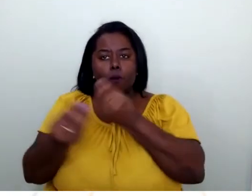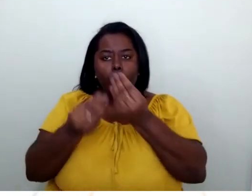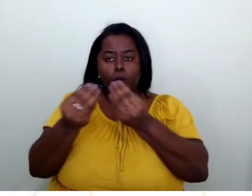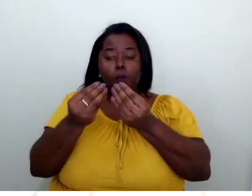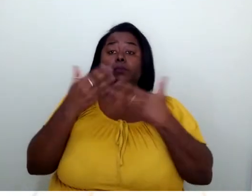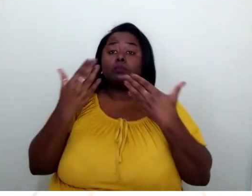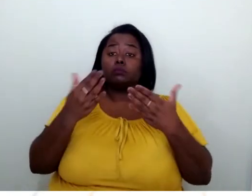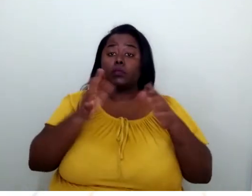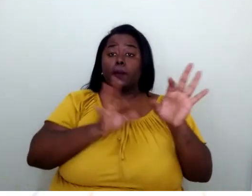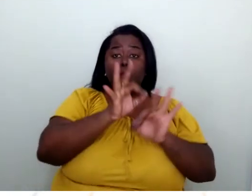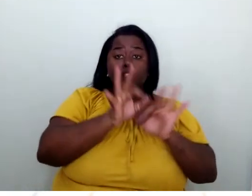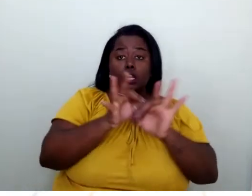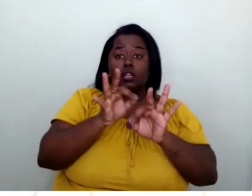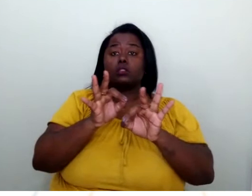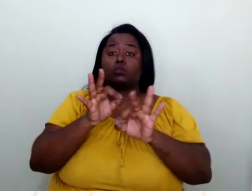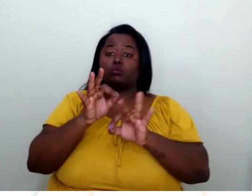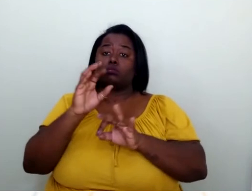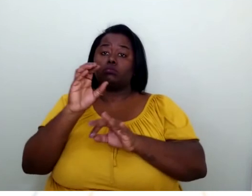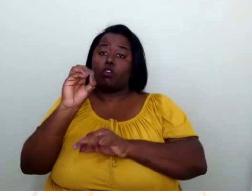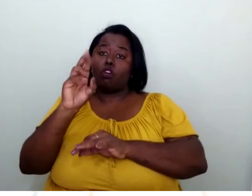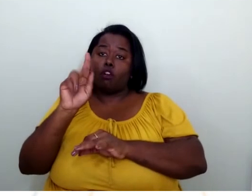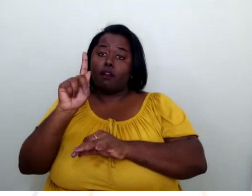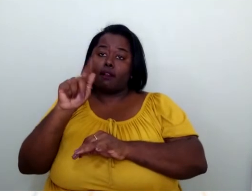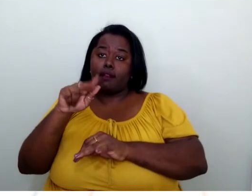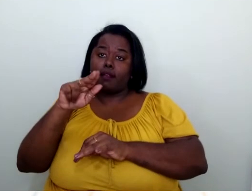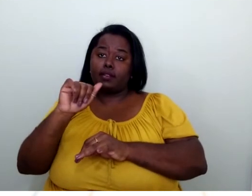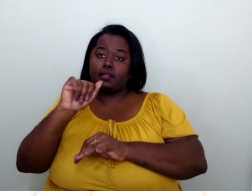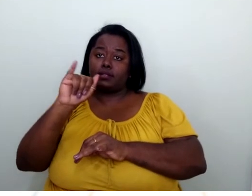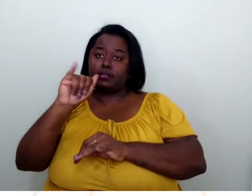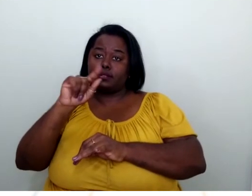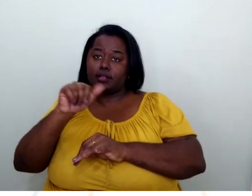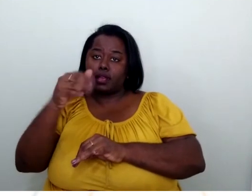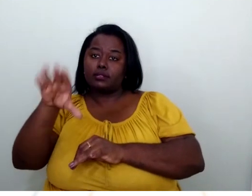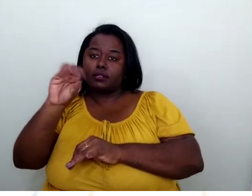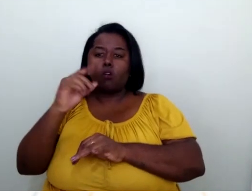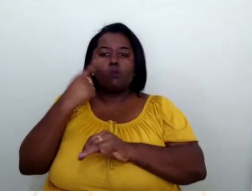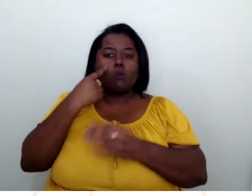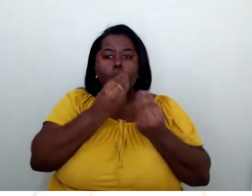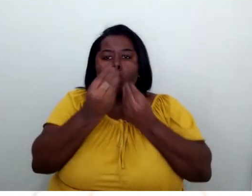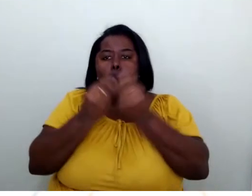team to really investigate how we could support the learning of each other.